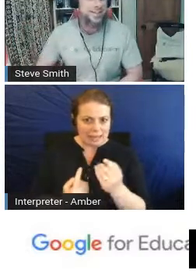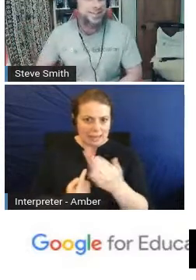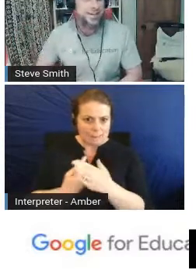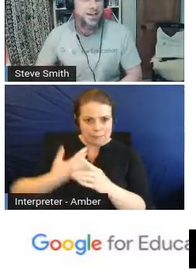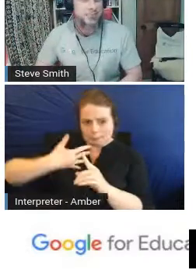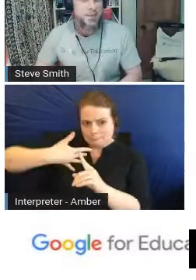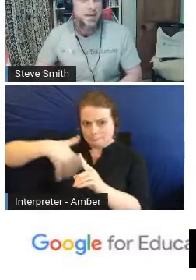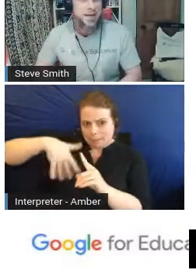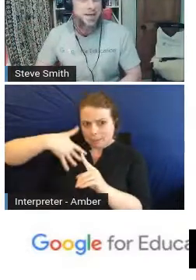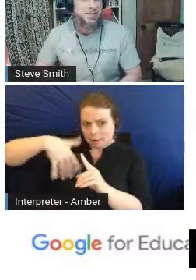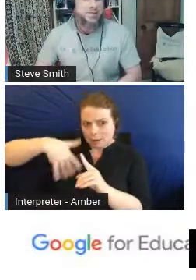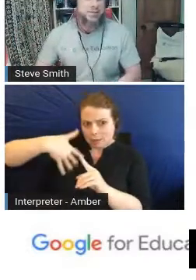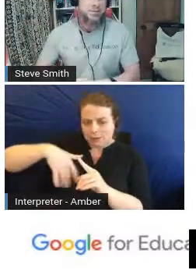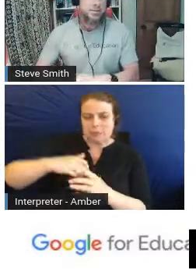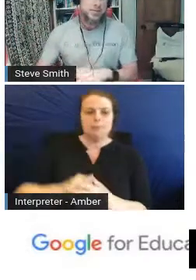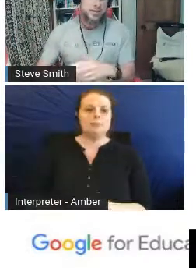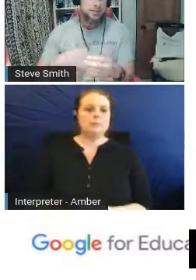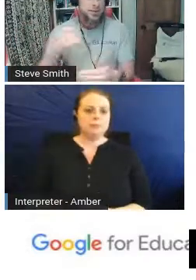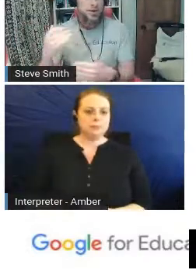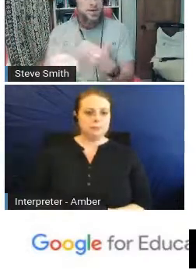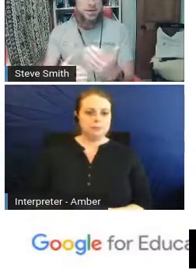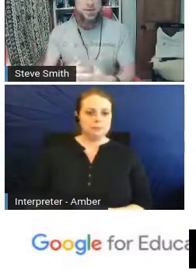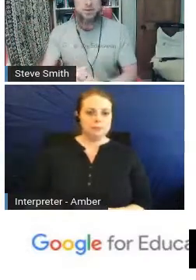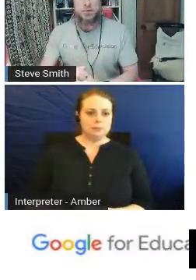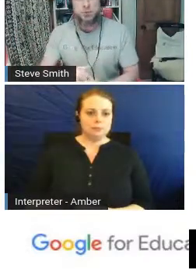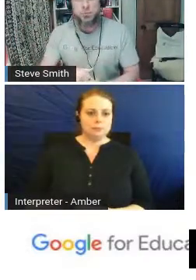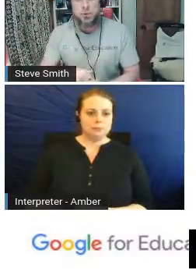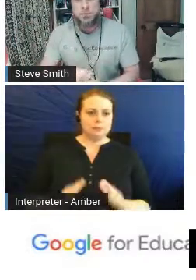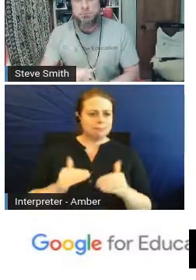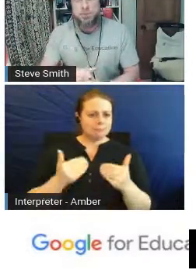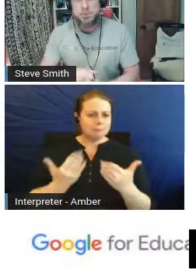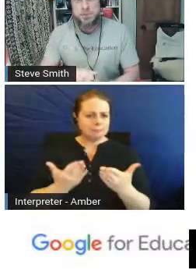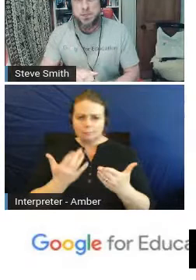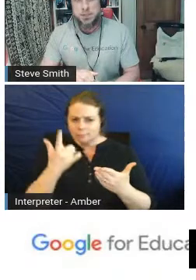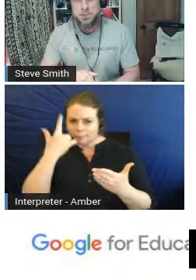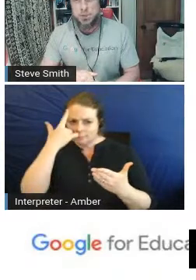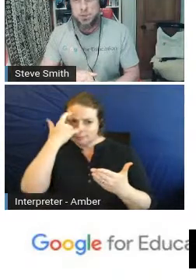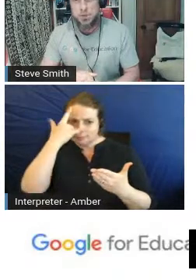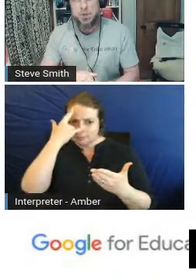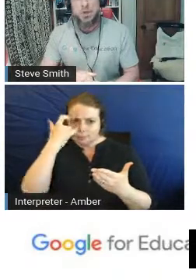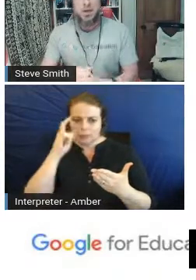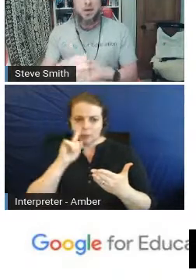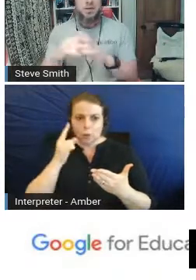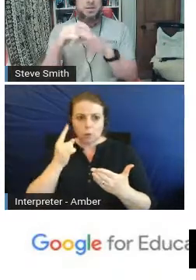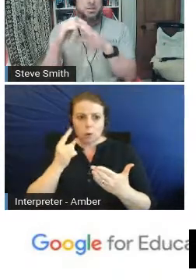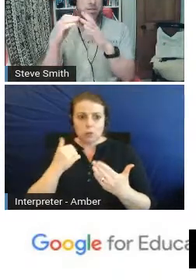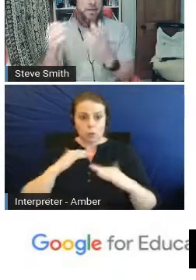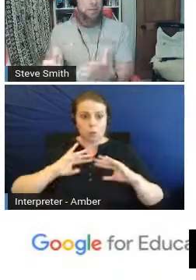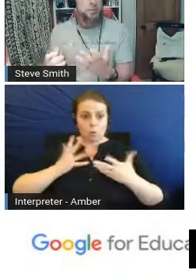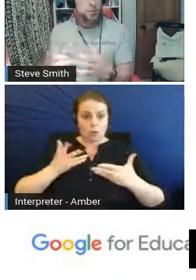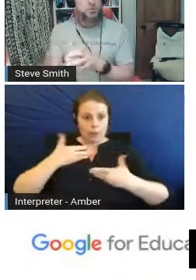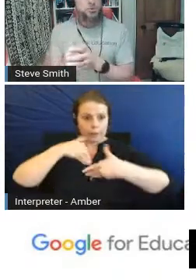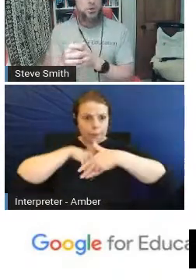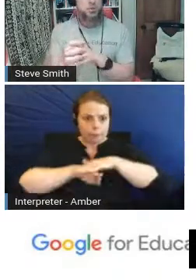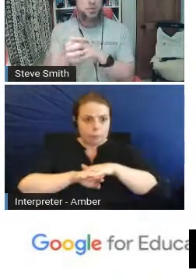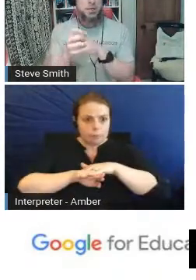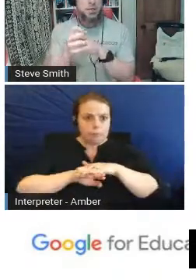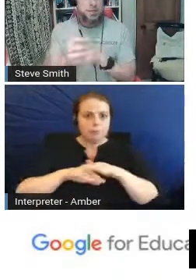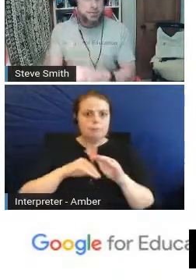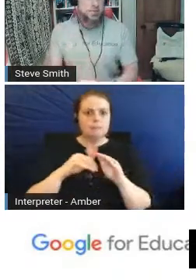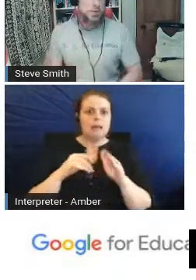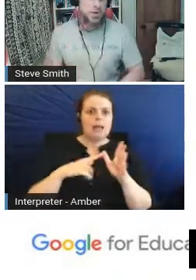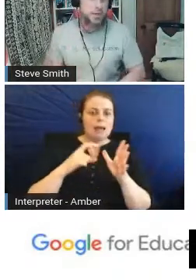I guess, and give you an idea of what's built into the admin